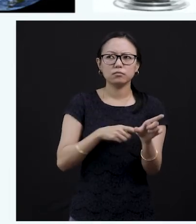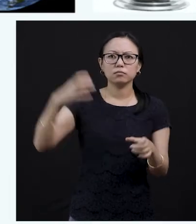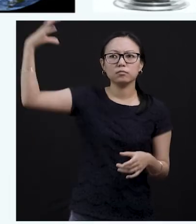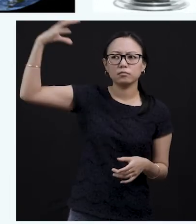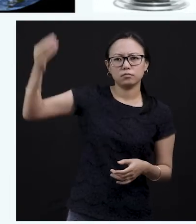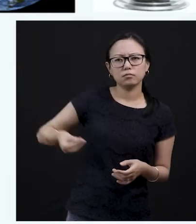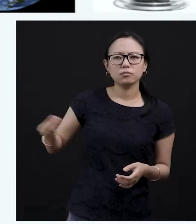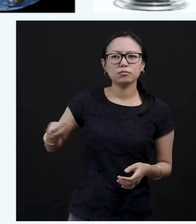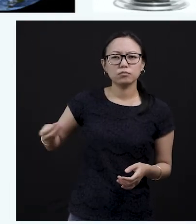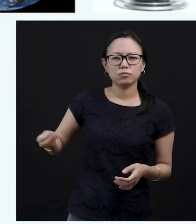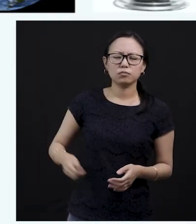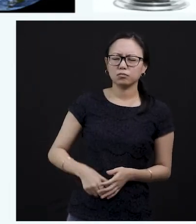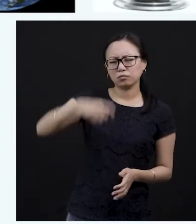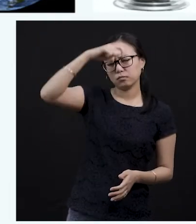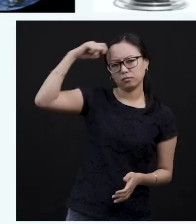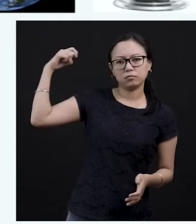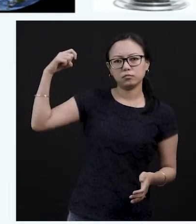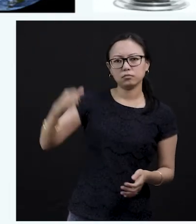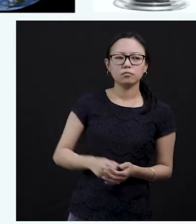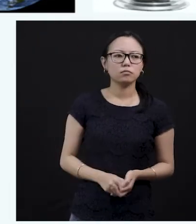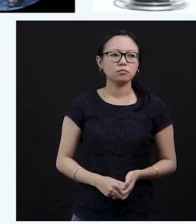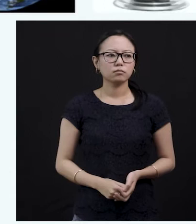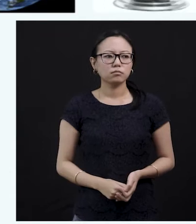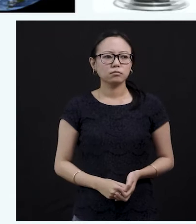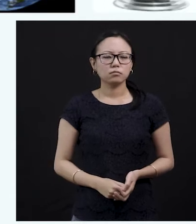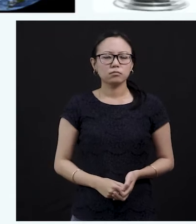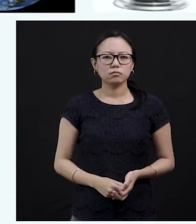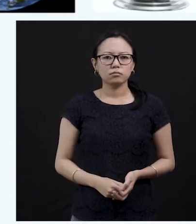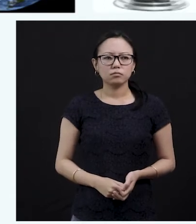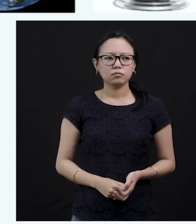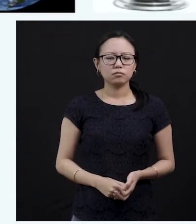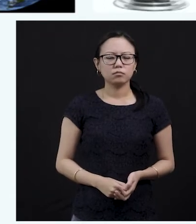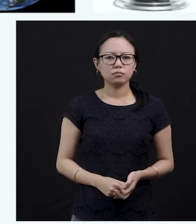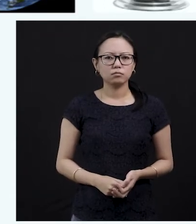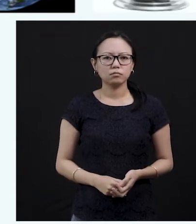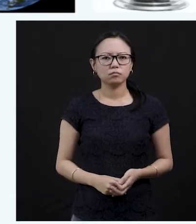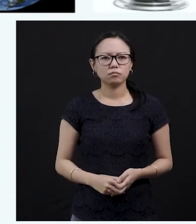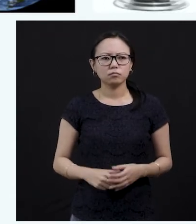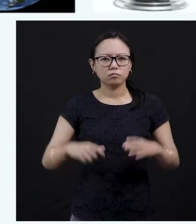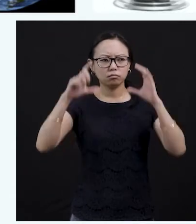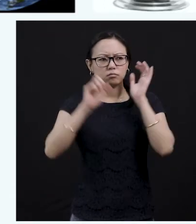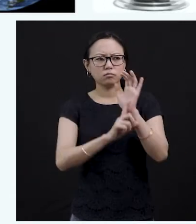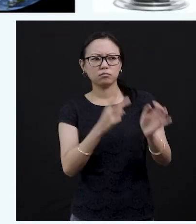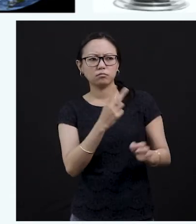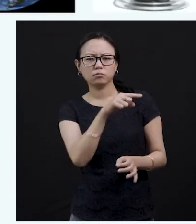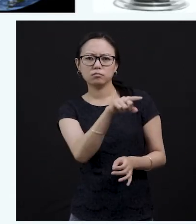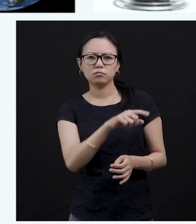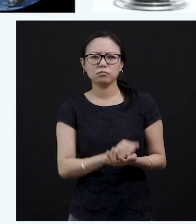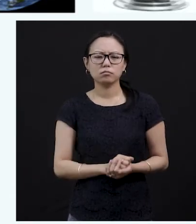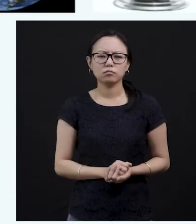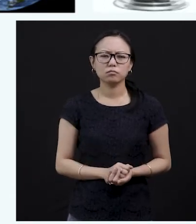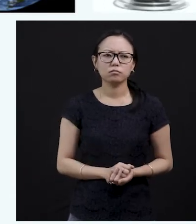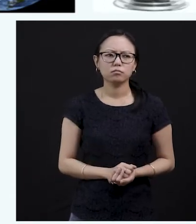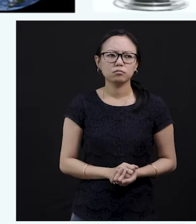are actually imaginary lines. Okay. That means there is no such actual line, but it is just